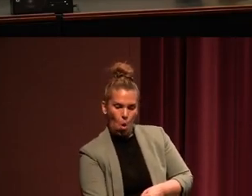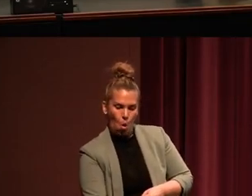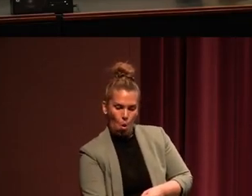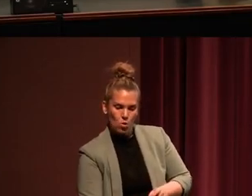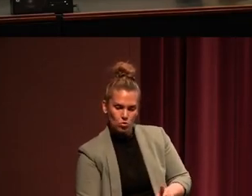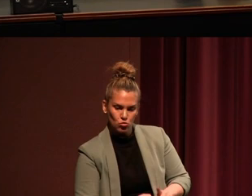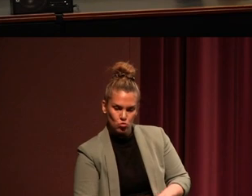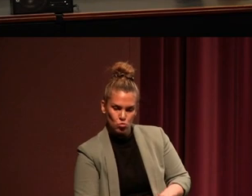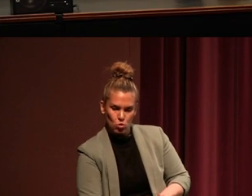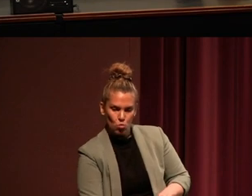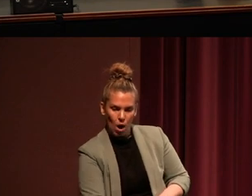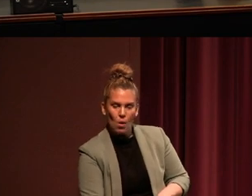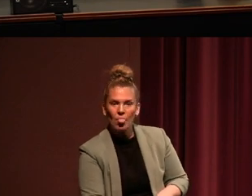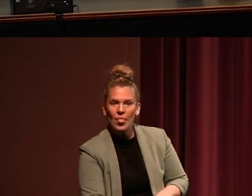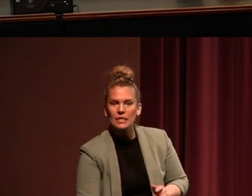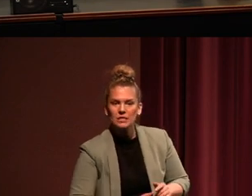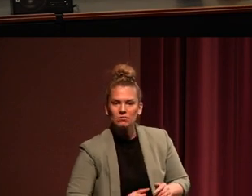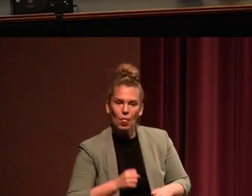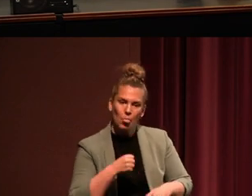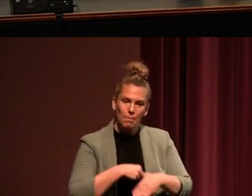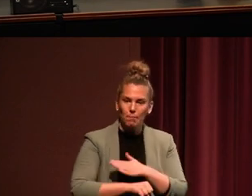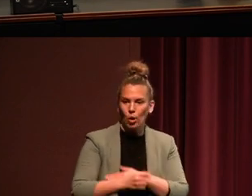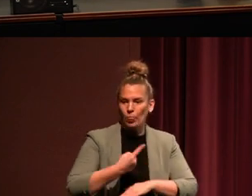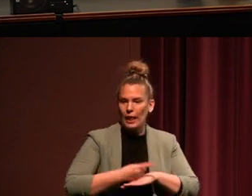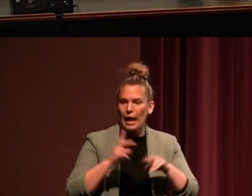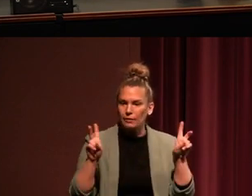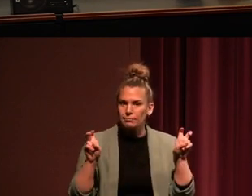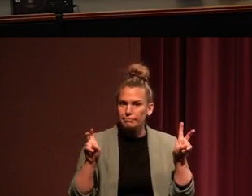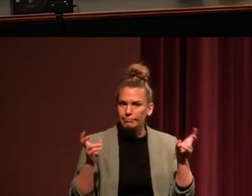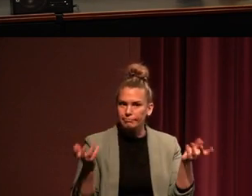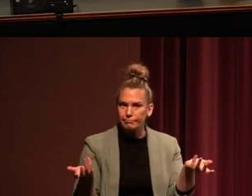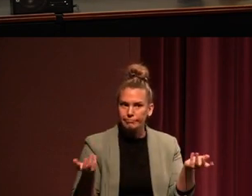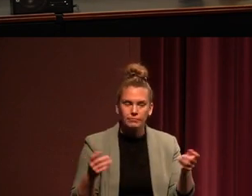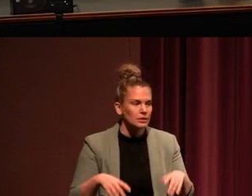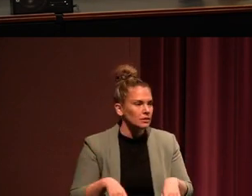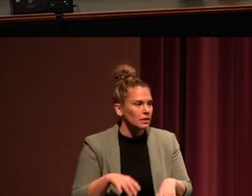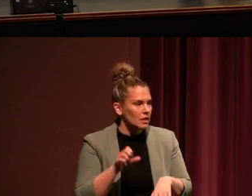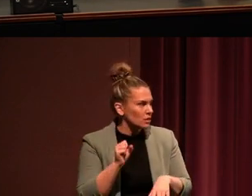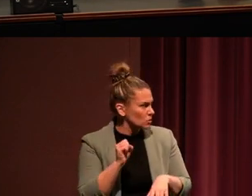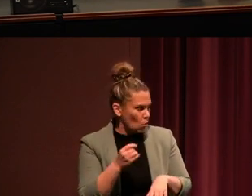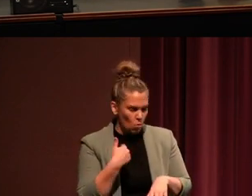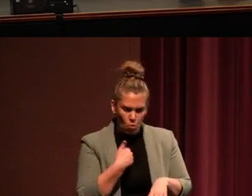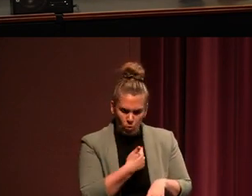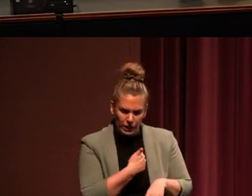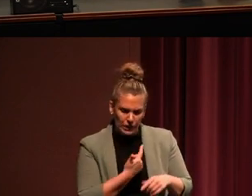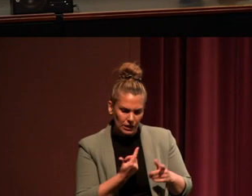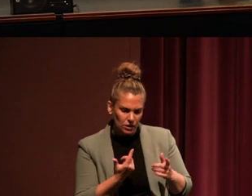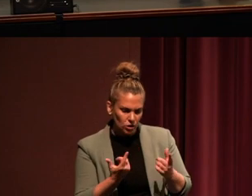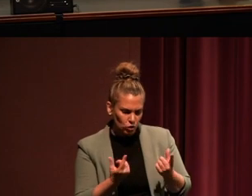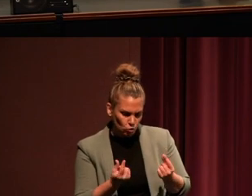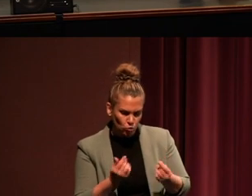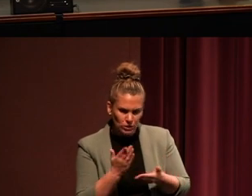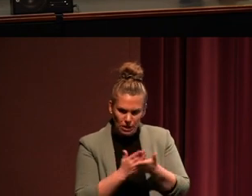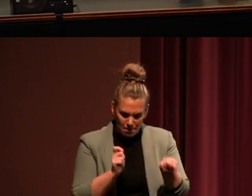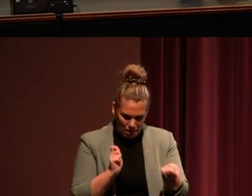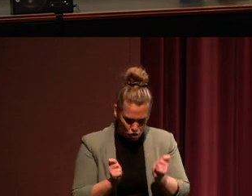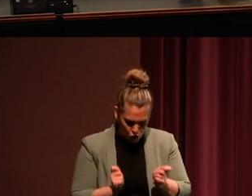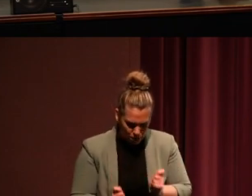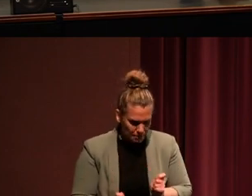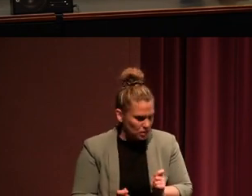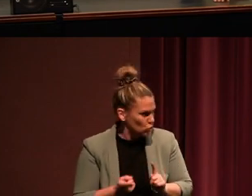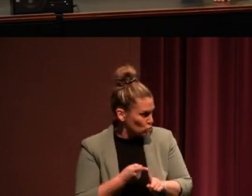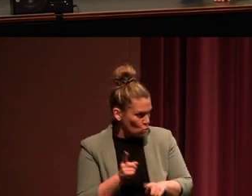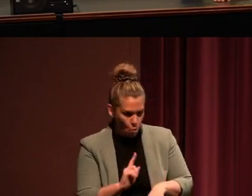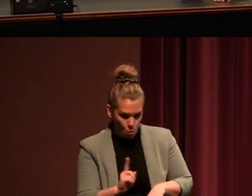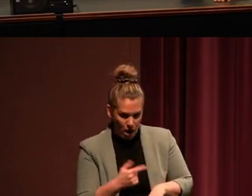date. And we actually do use some fancy statistics to adjust the birth date from right here where we cored